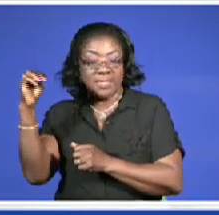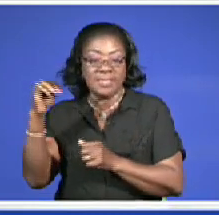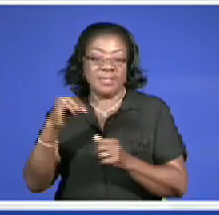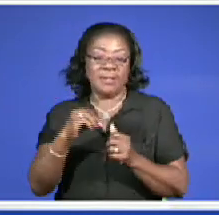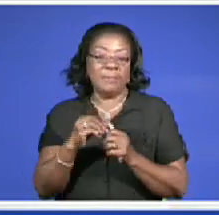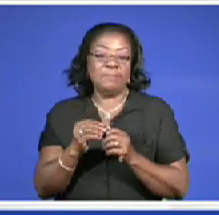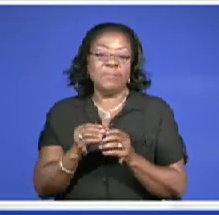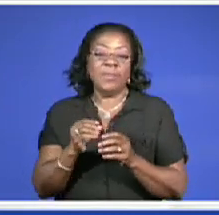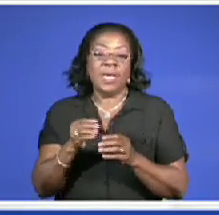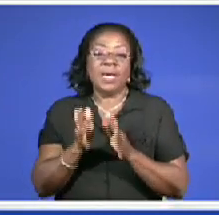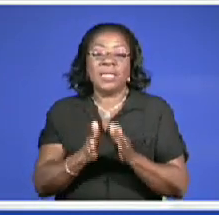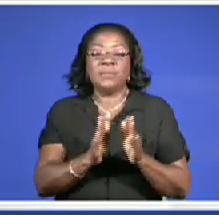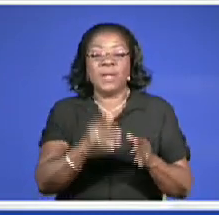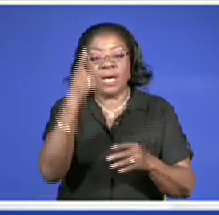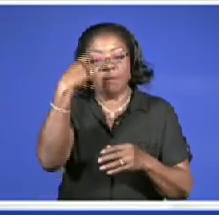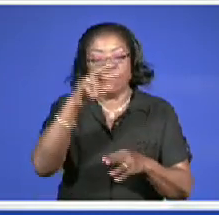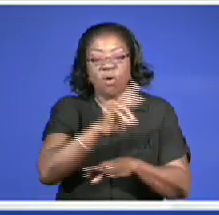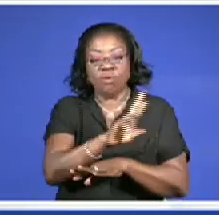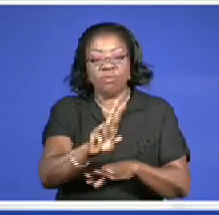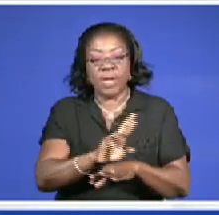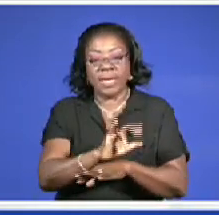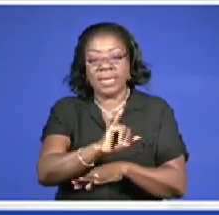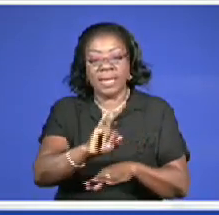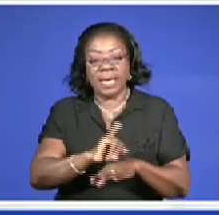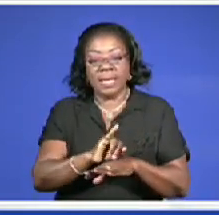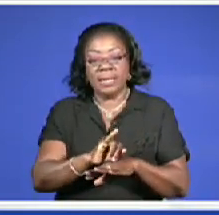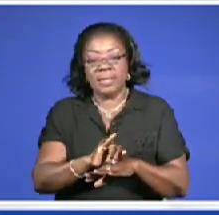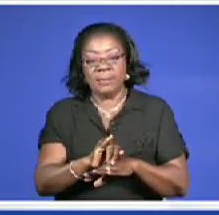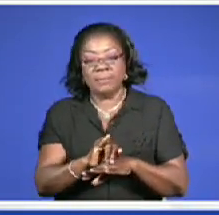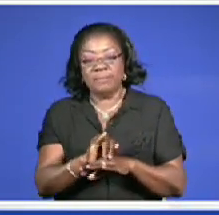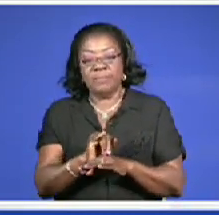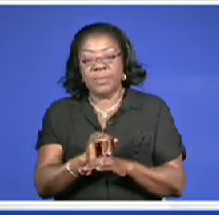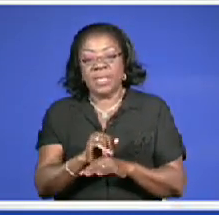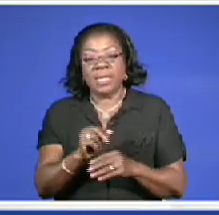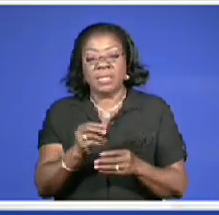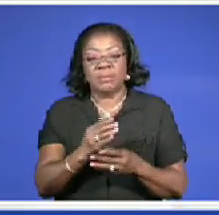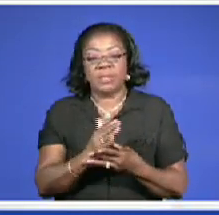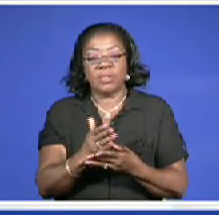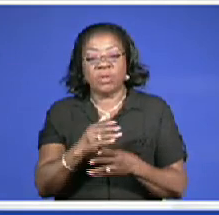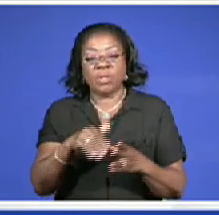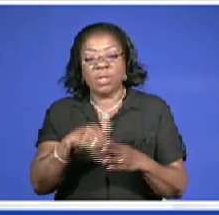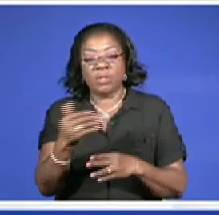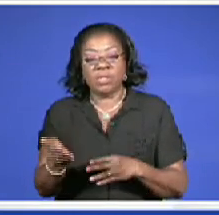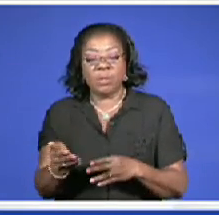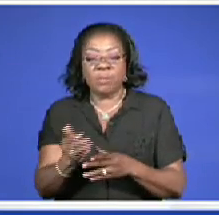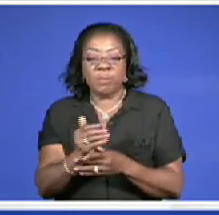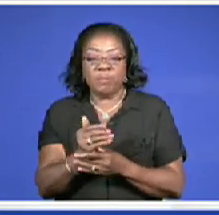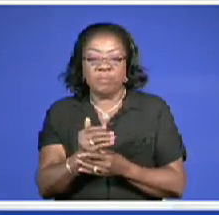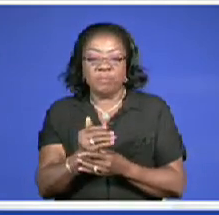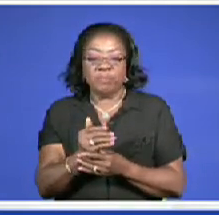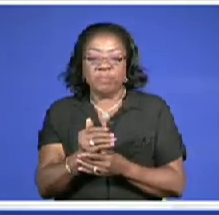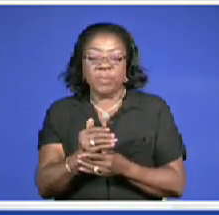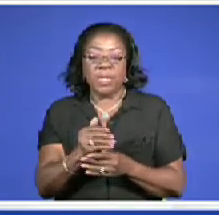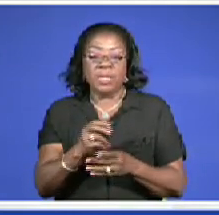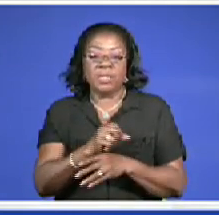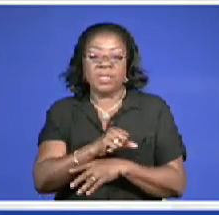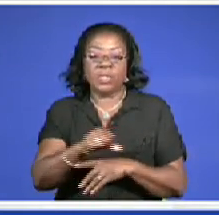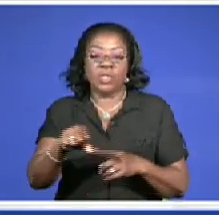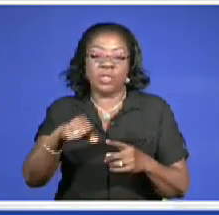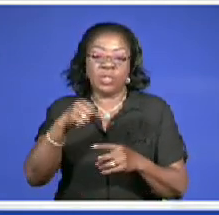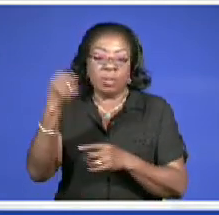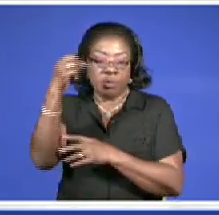agenda for Ragged Island. And so sourcing such a plant, an actual solarized plant,